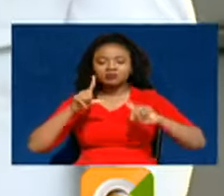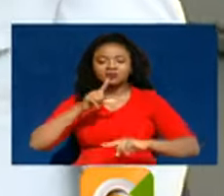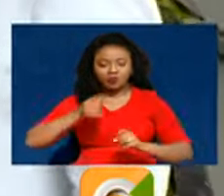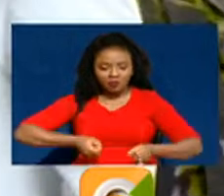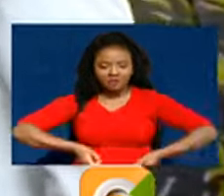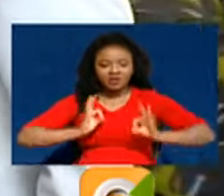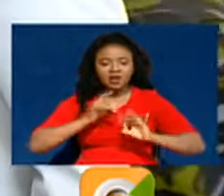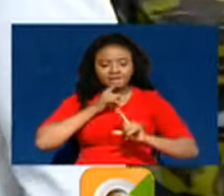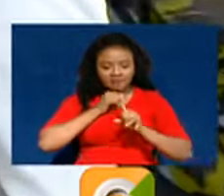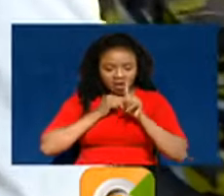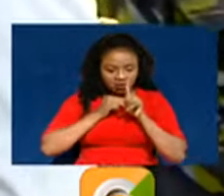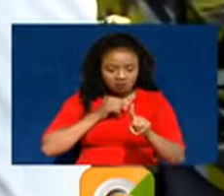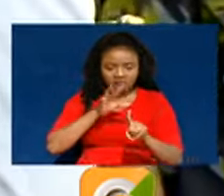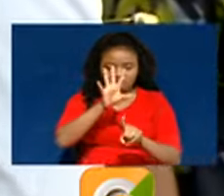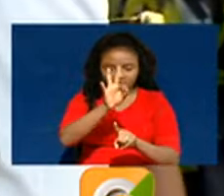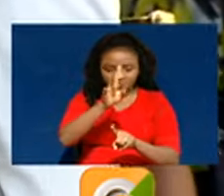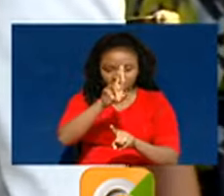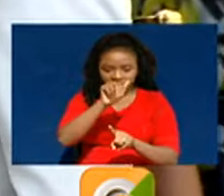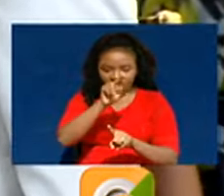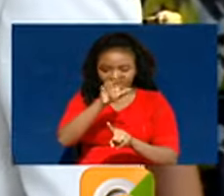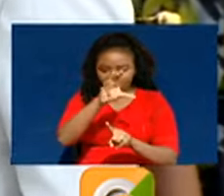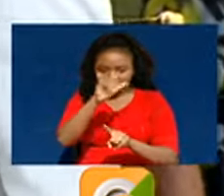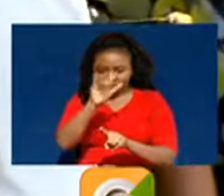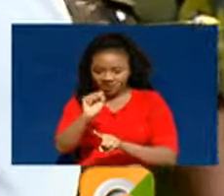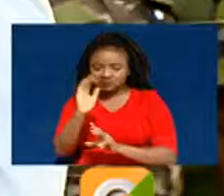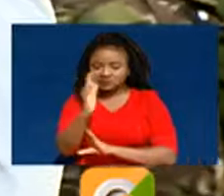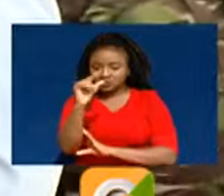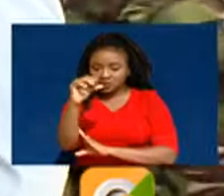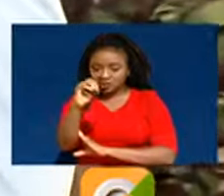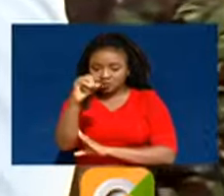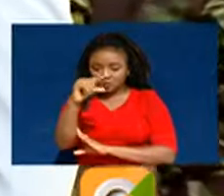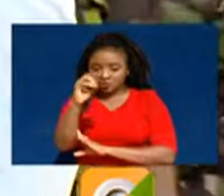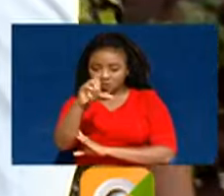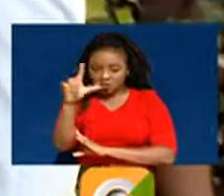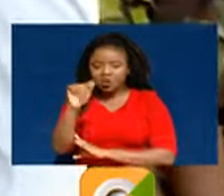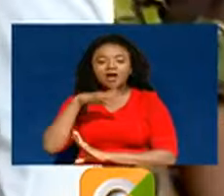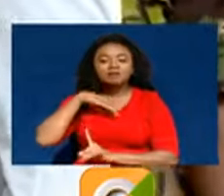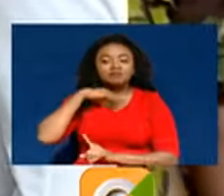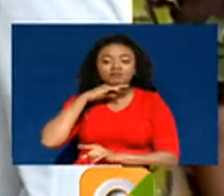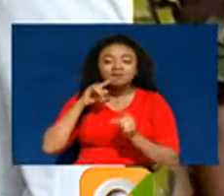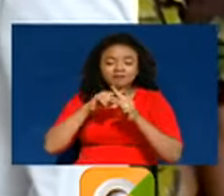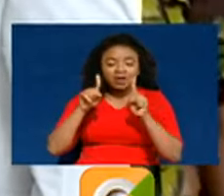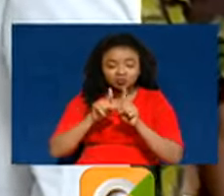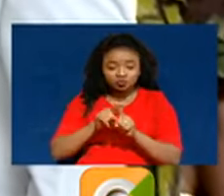Ogolla, and of course the chief of defense forces. But alongside him were